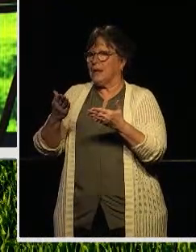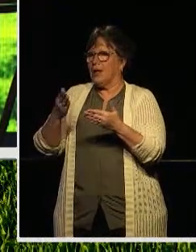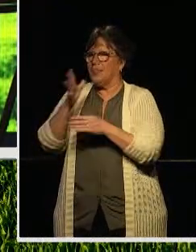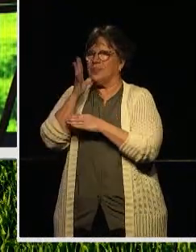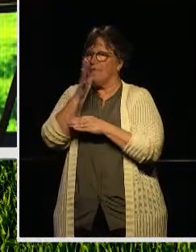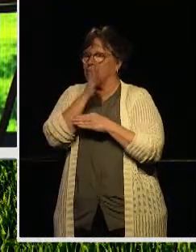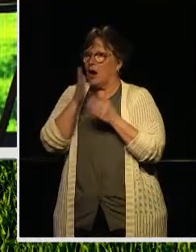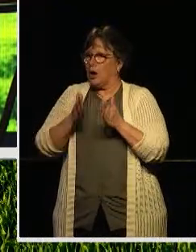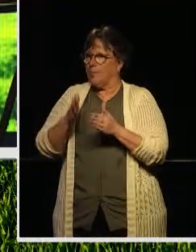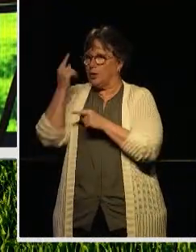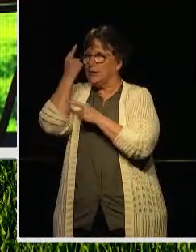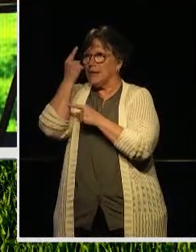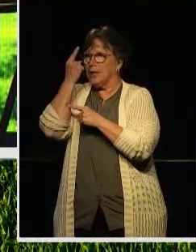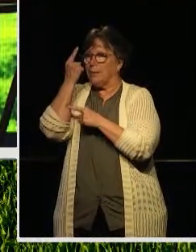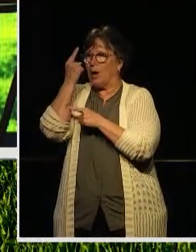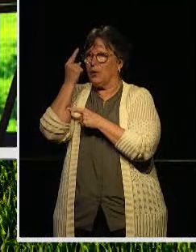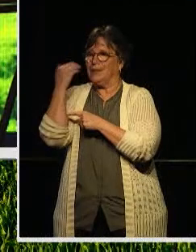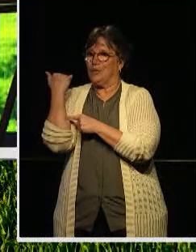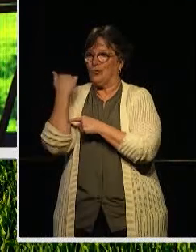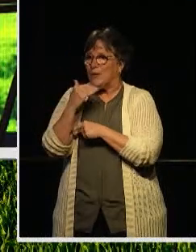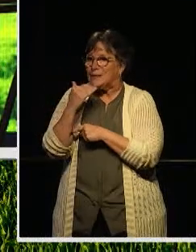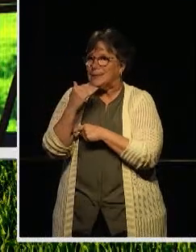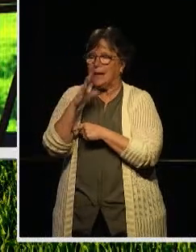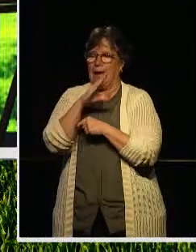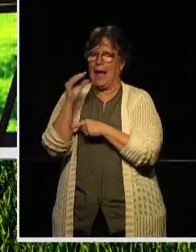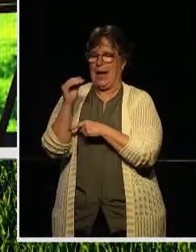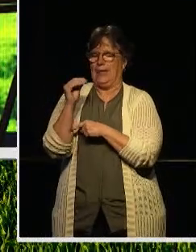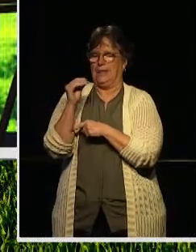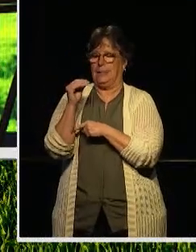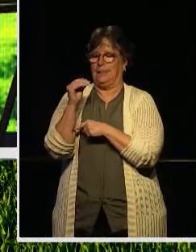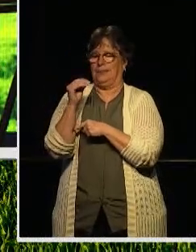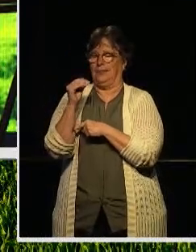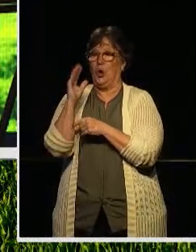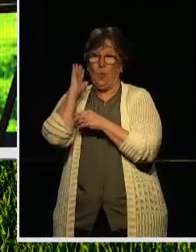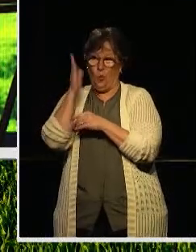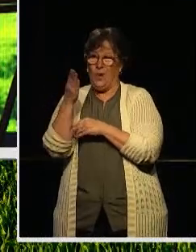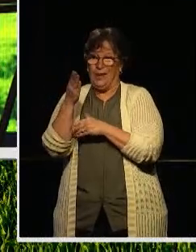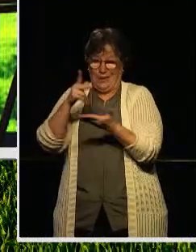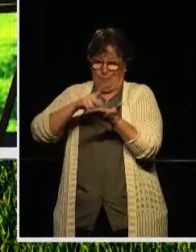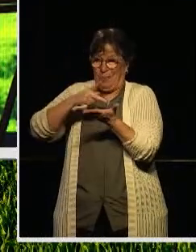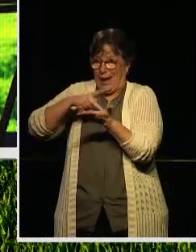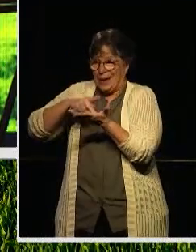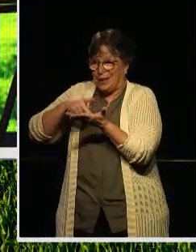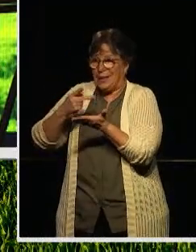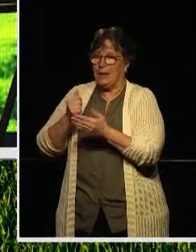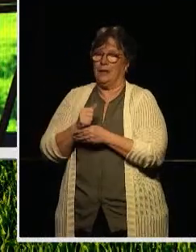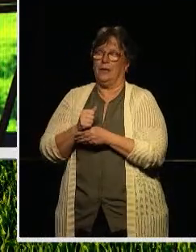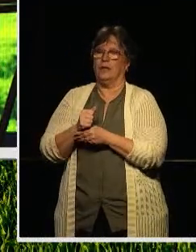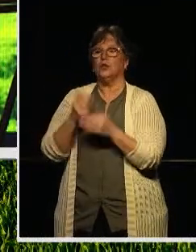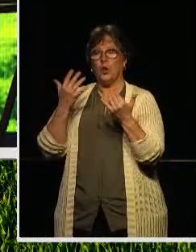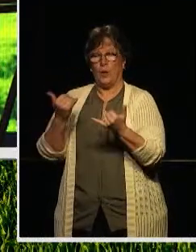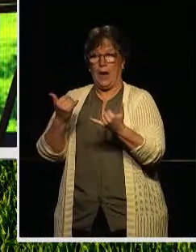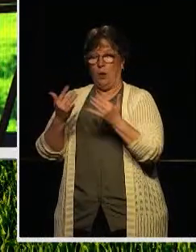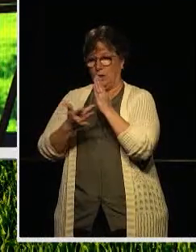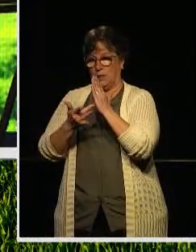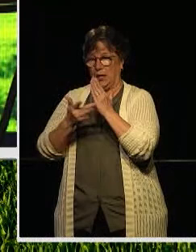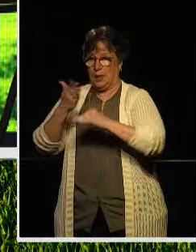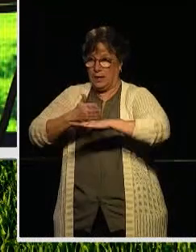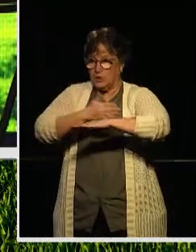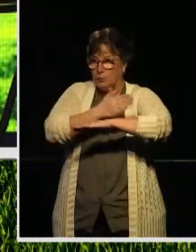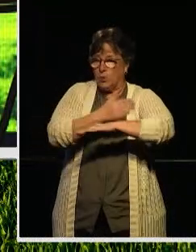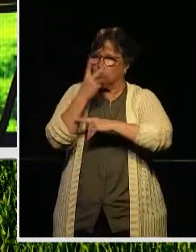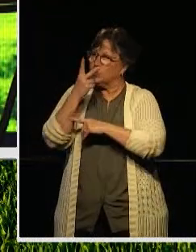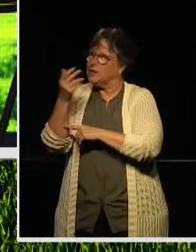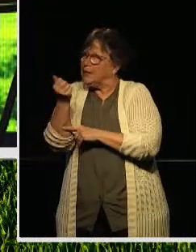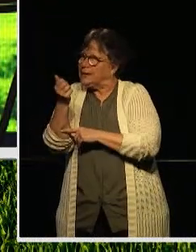is economics and will it pay off. But as the technology improves and becomes more mainstream, we're seeing things like dairy